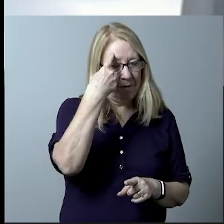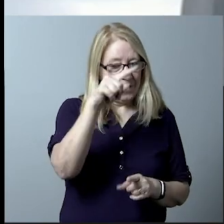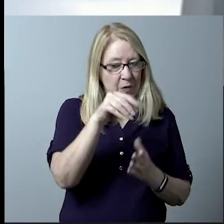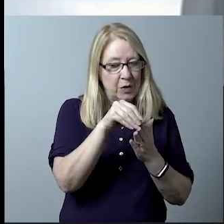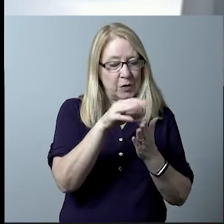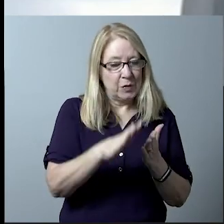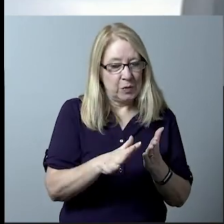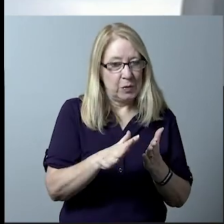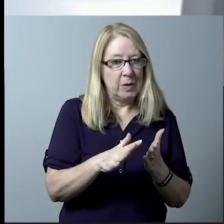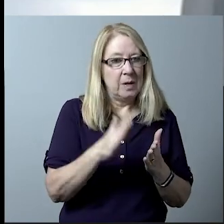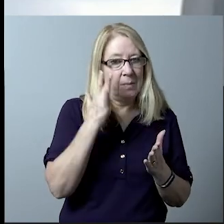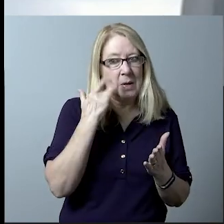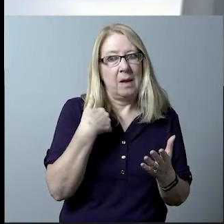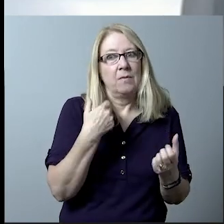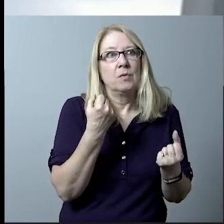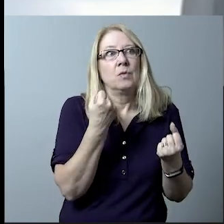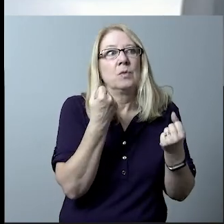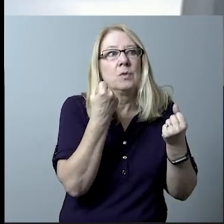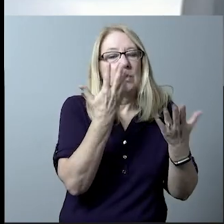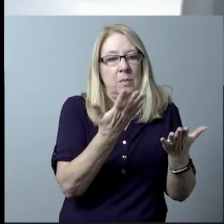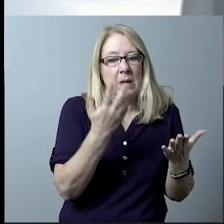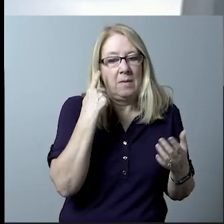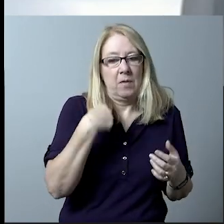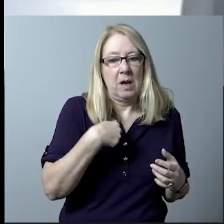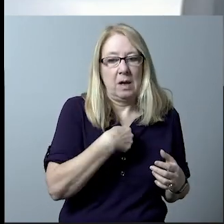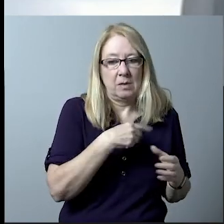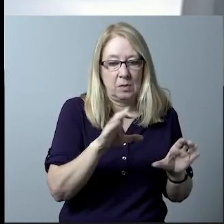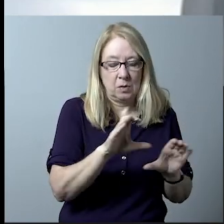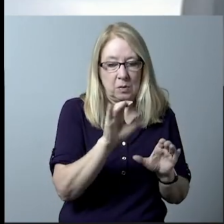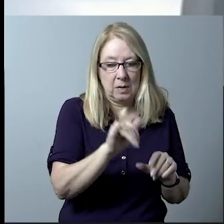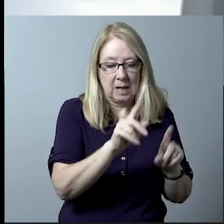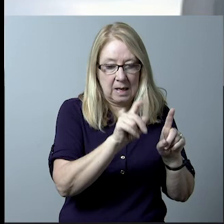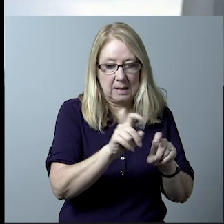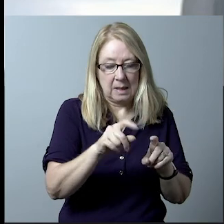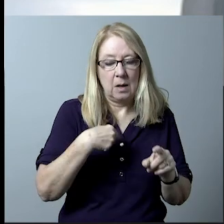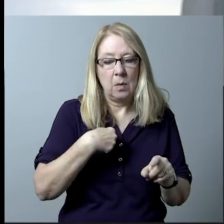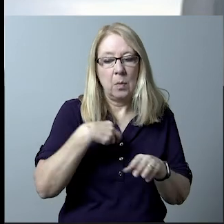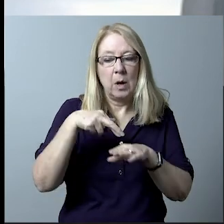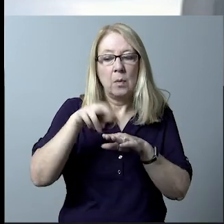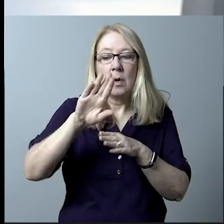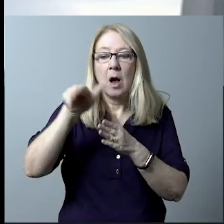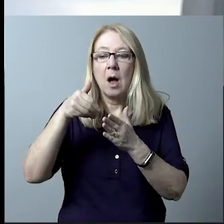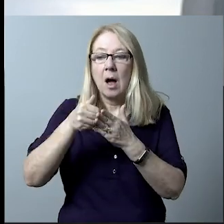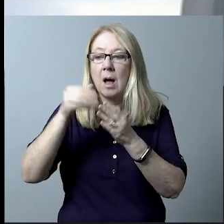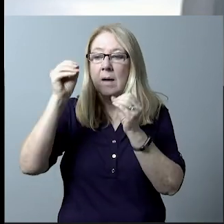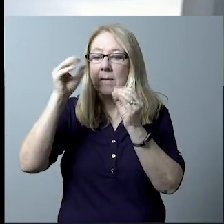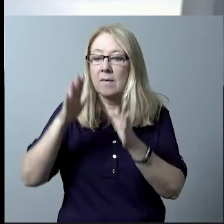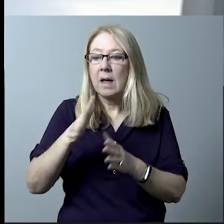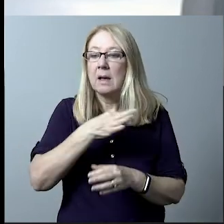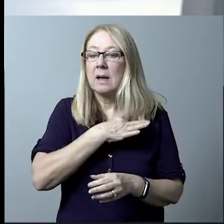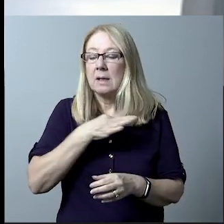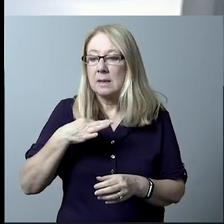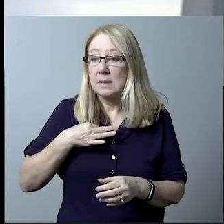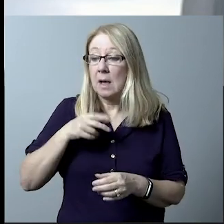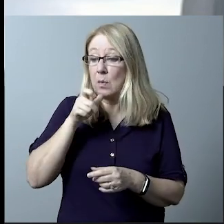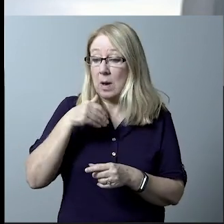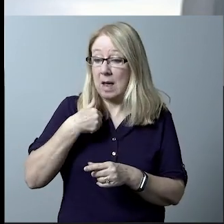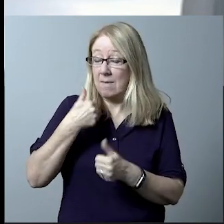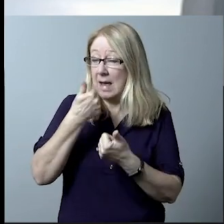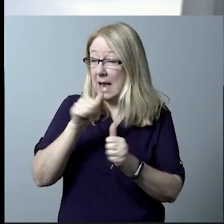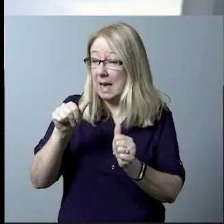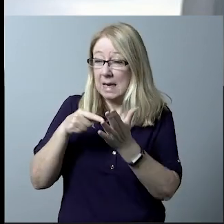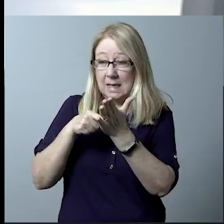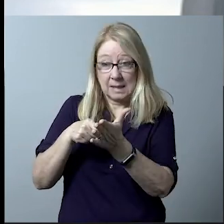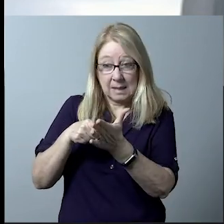time, it's really just for the students, given the volume and the capacity for us to be able to do that testing. We are referring all faculty and